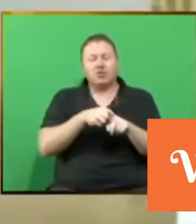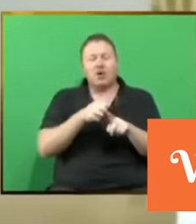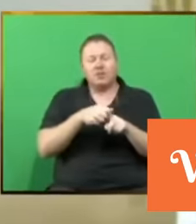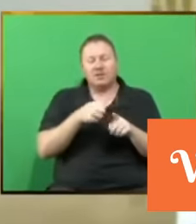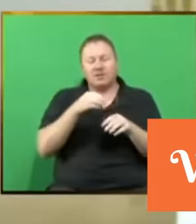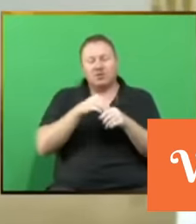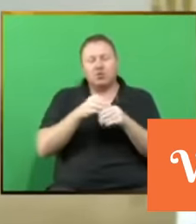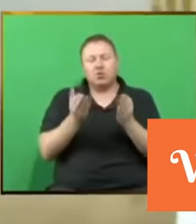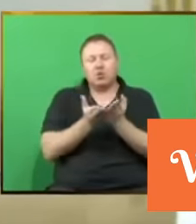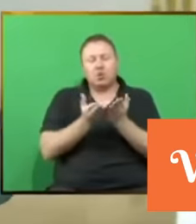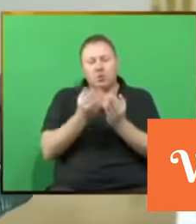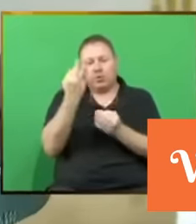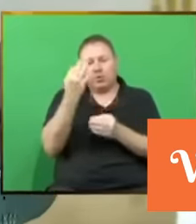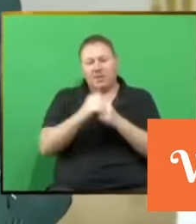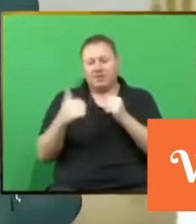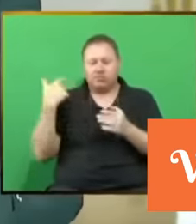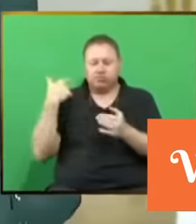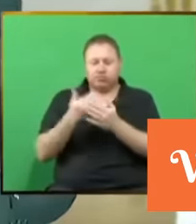talking about that.